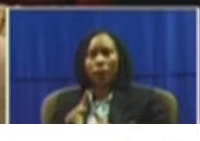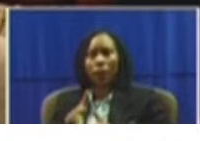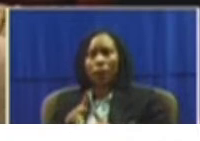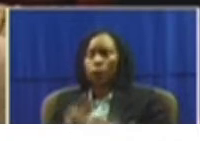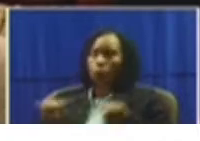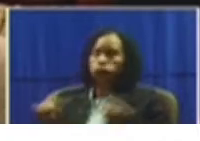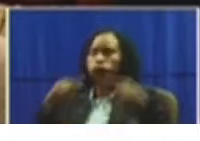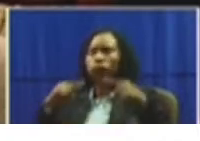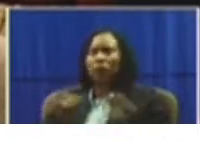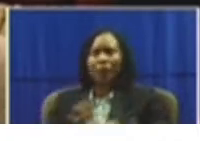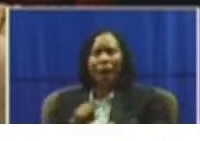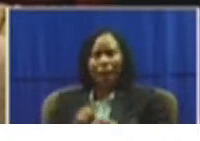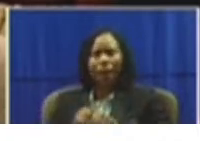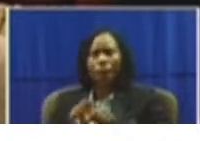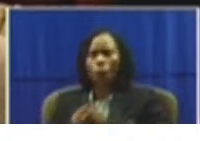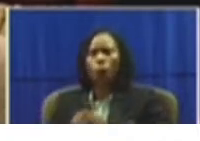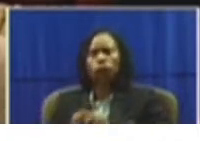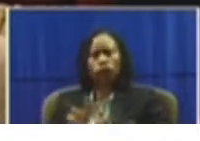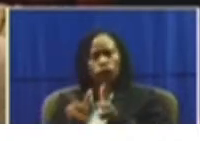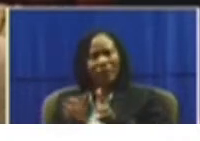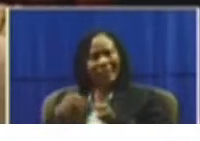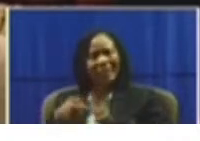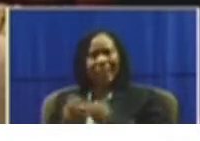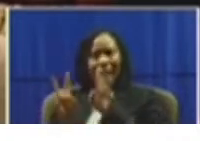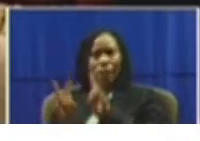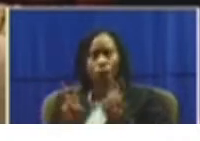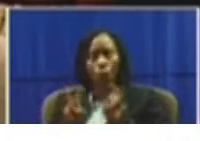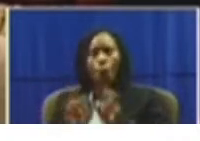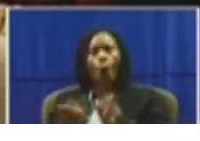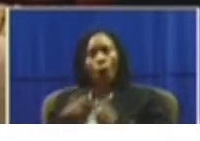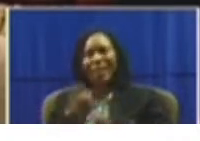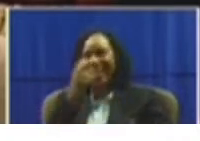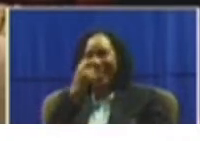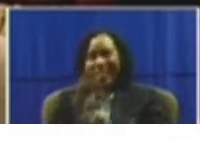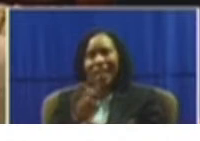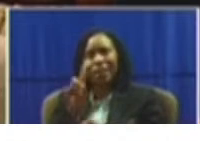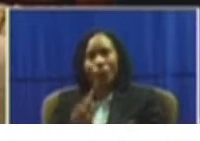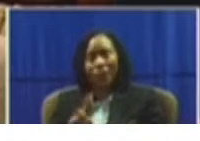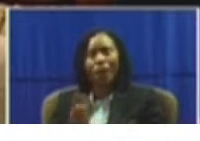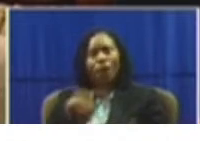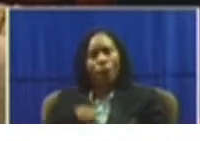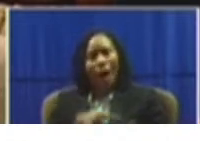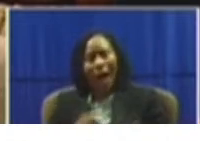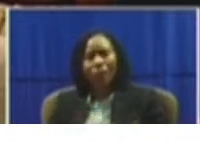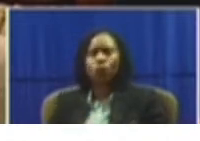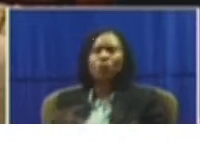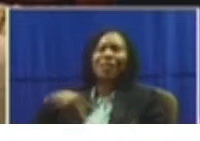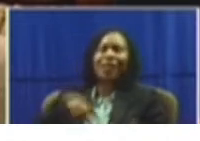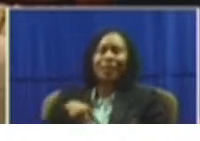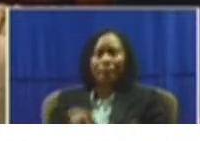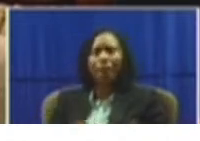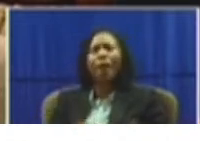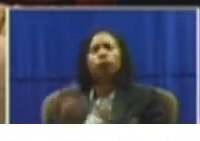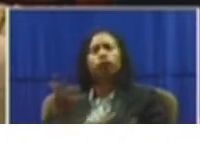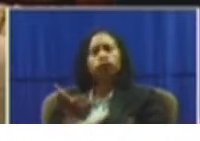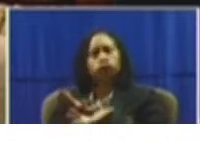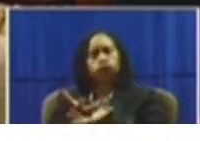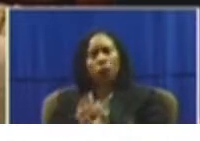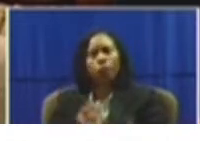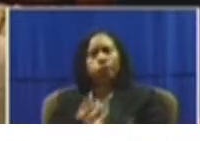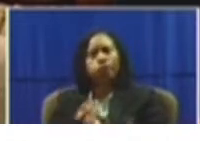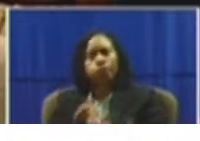this matter. All that is required is for us to take the floor and you raise the issues in a